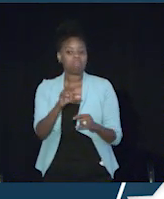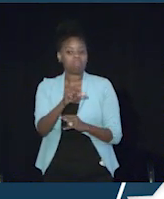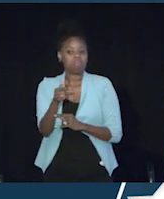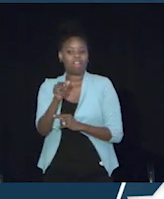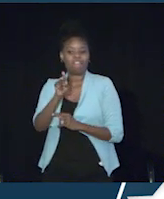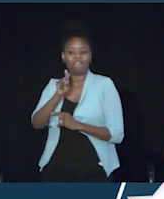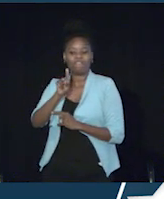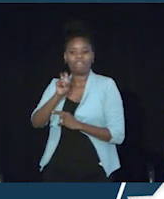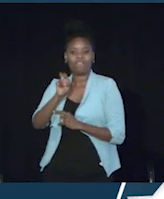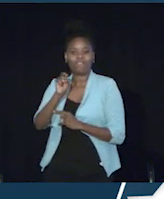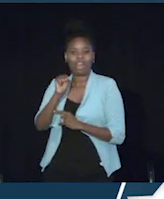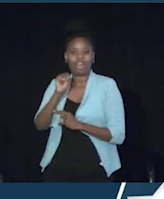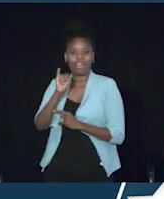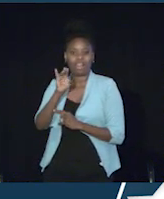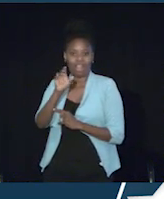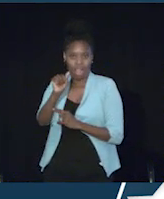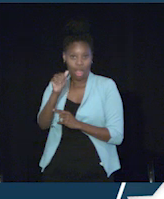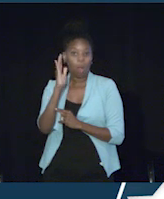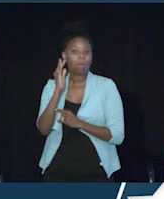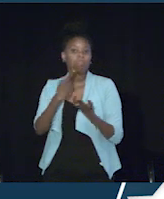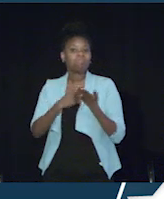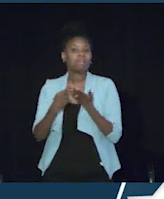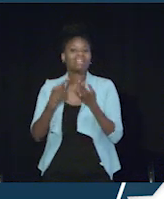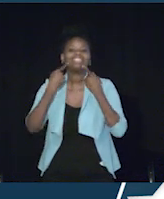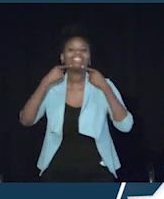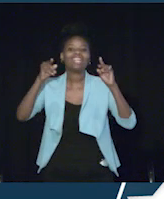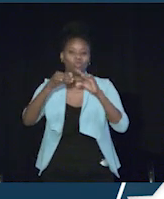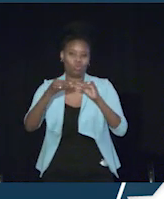some success stories at VR.